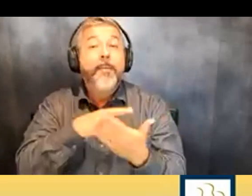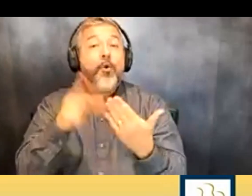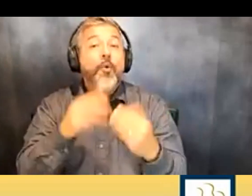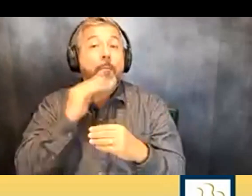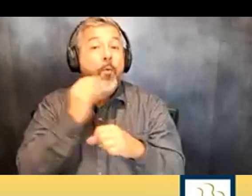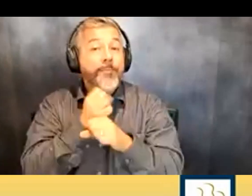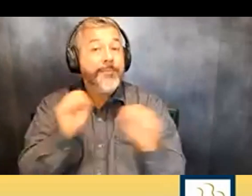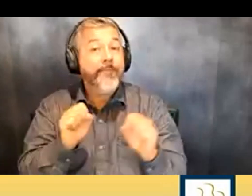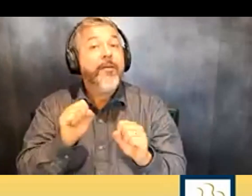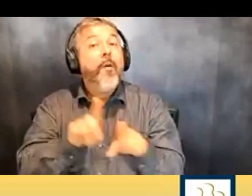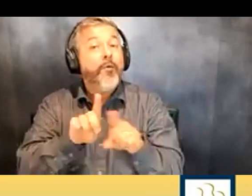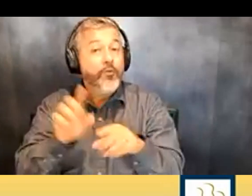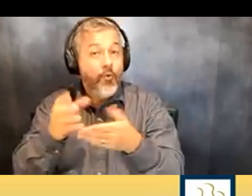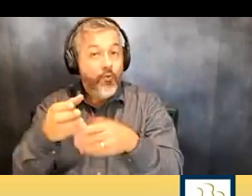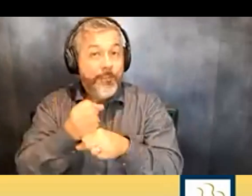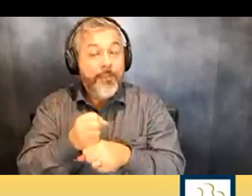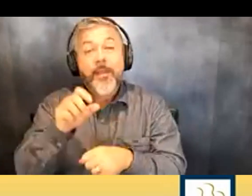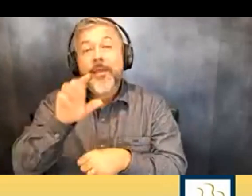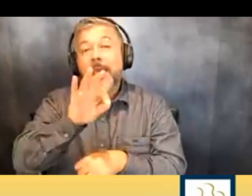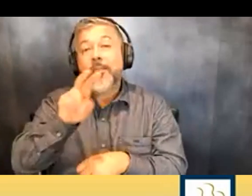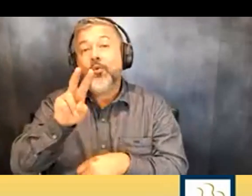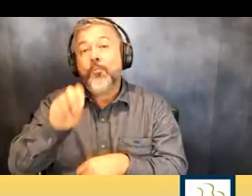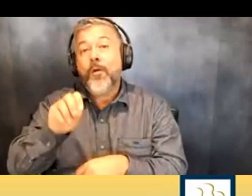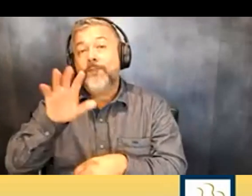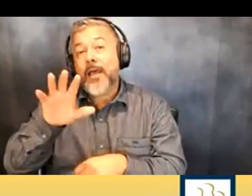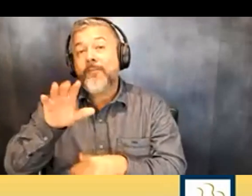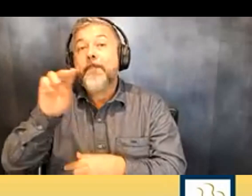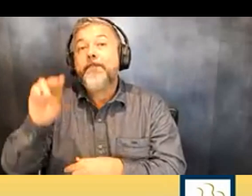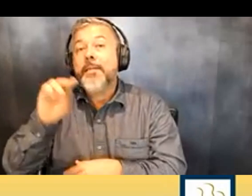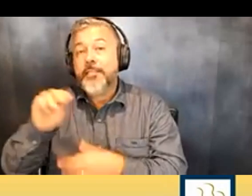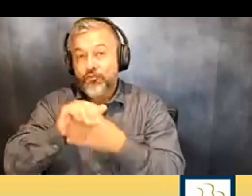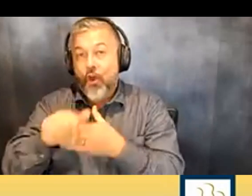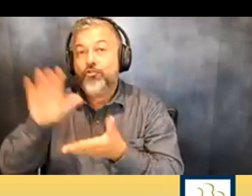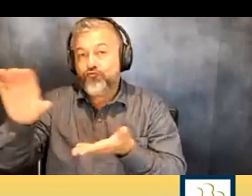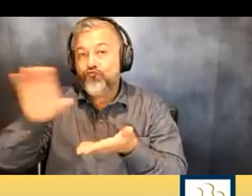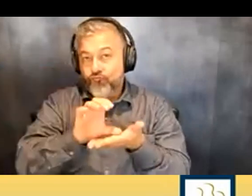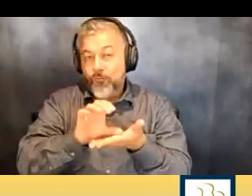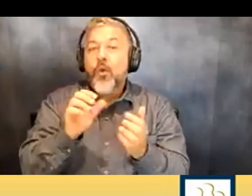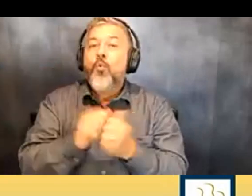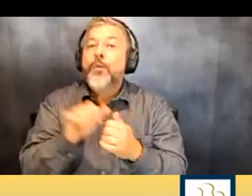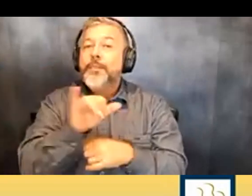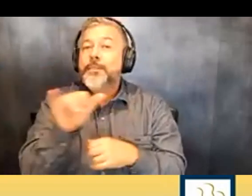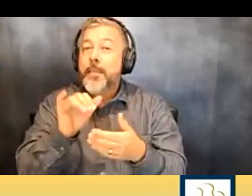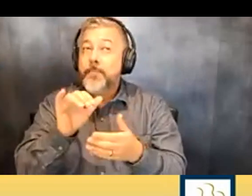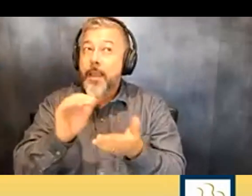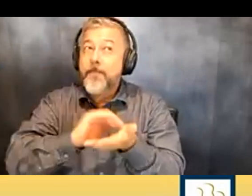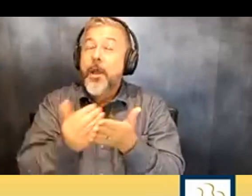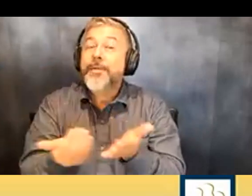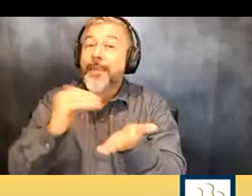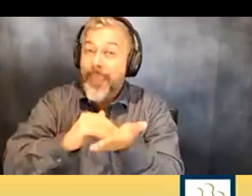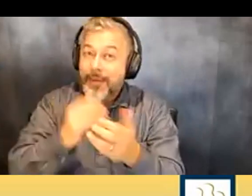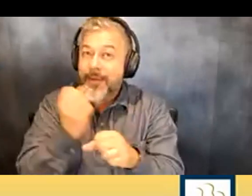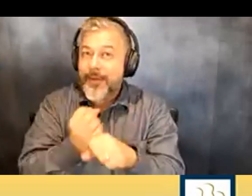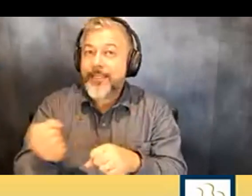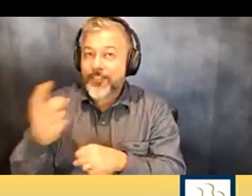additional one-time investment of $92.5 million, with a similar amount expected next fiscal years, and